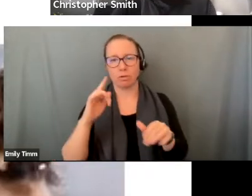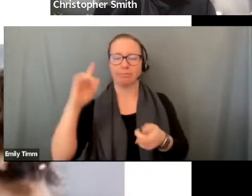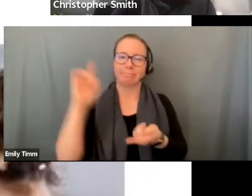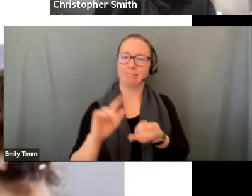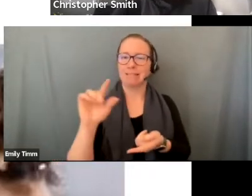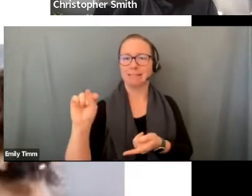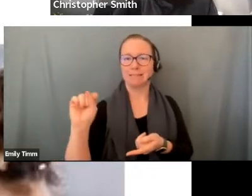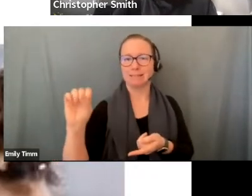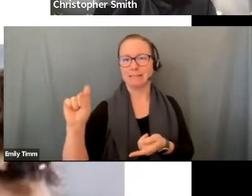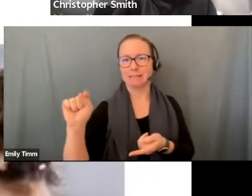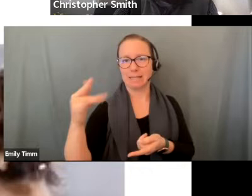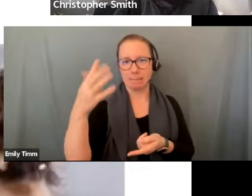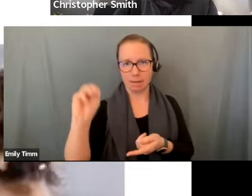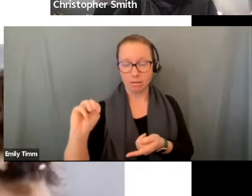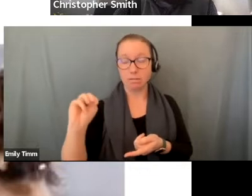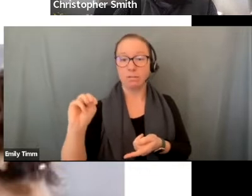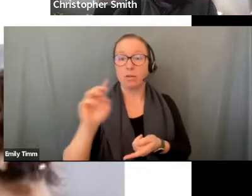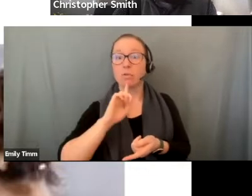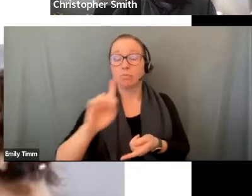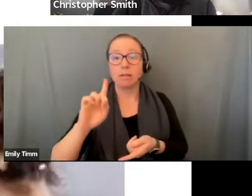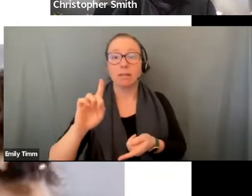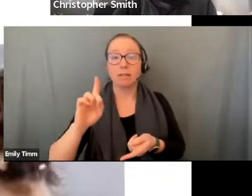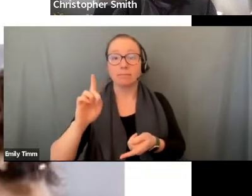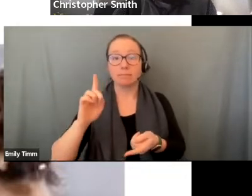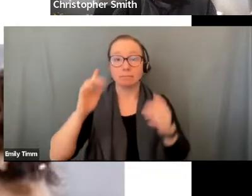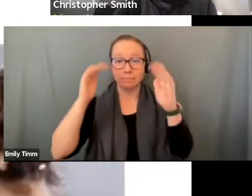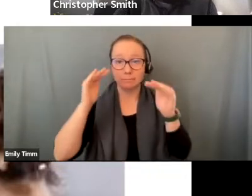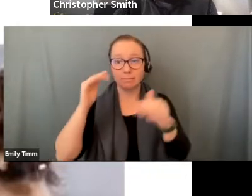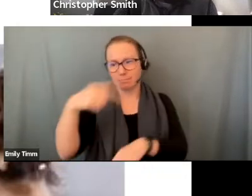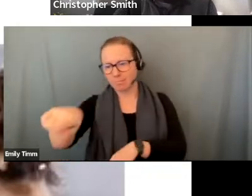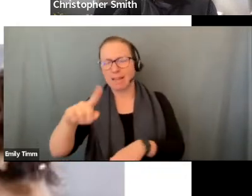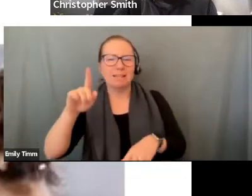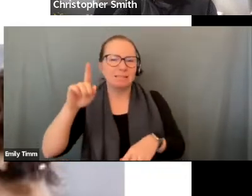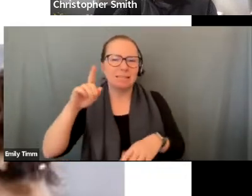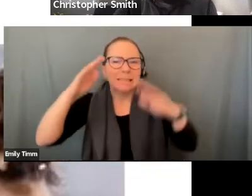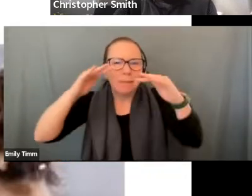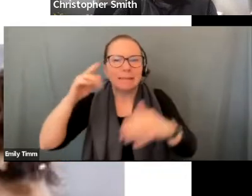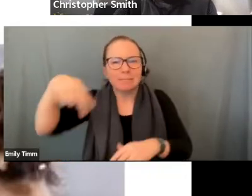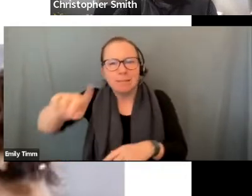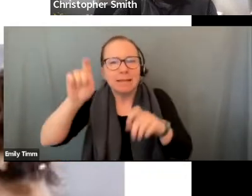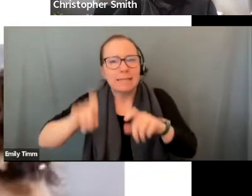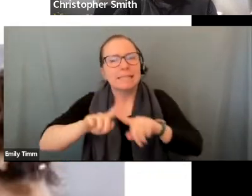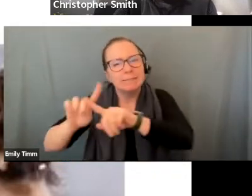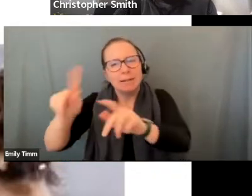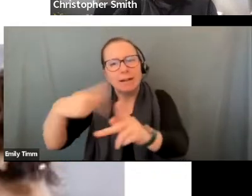in fact, it's expected that most people will need various levels of support across their lifespan.